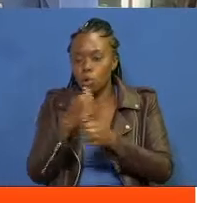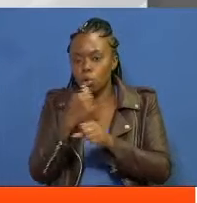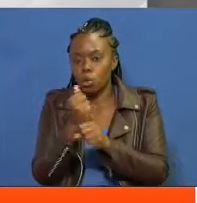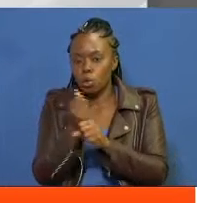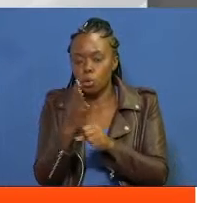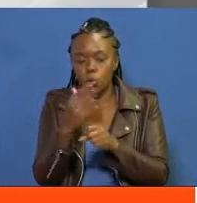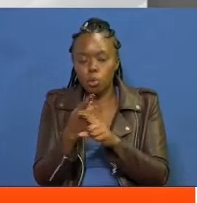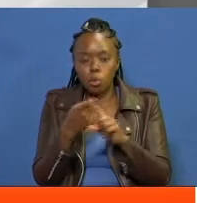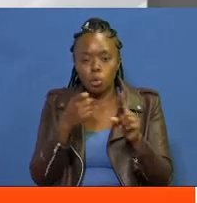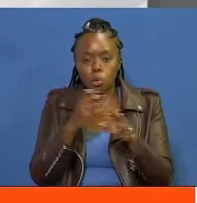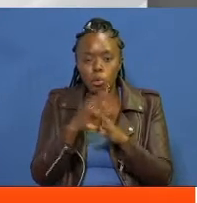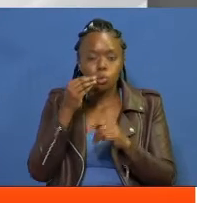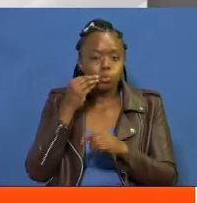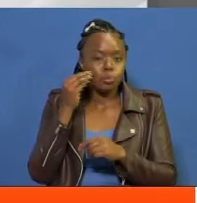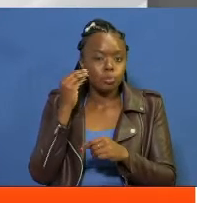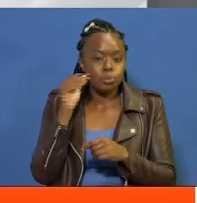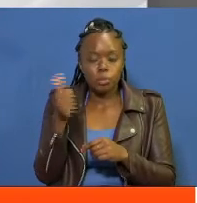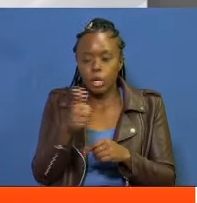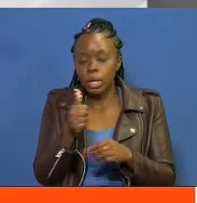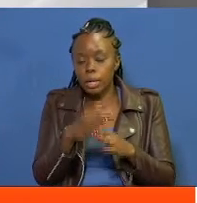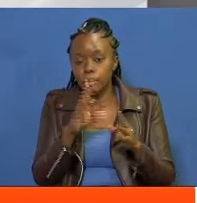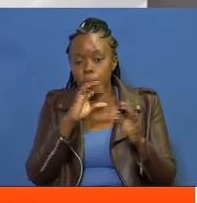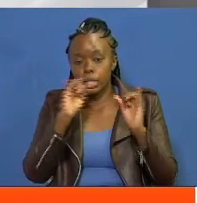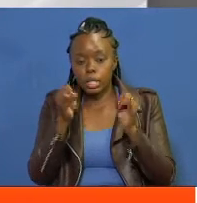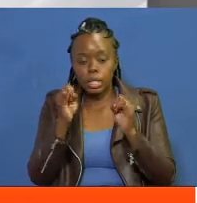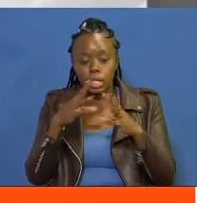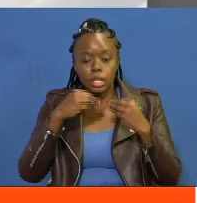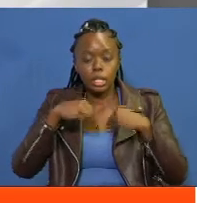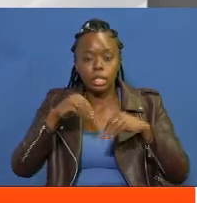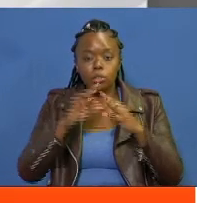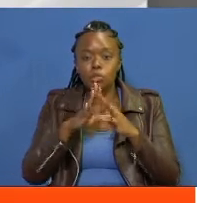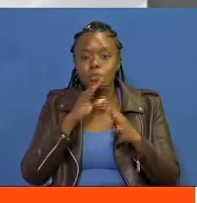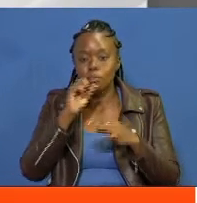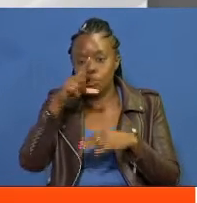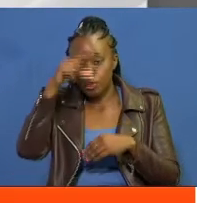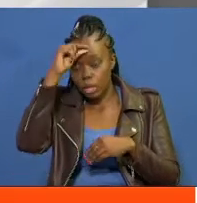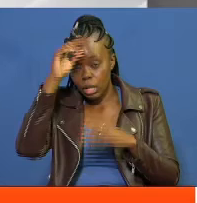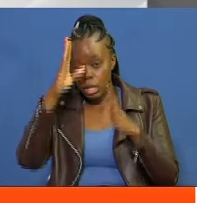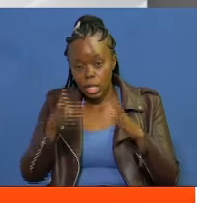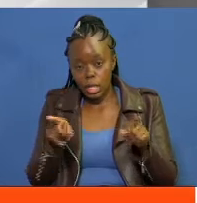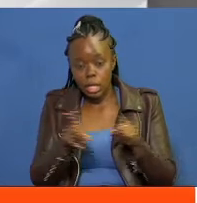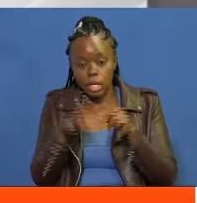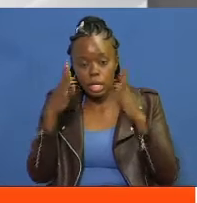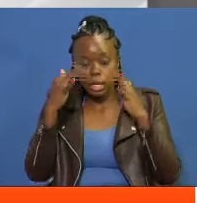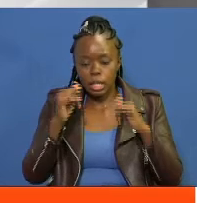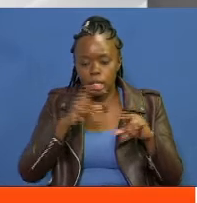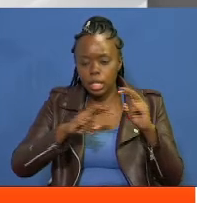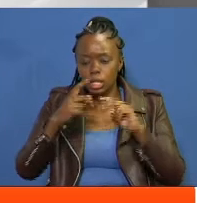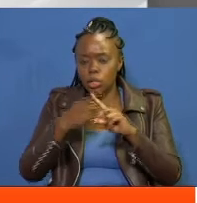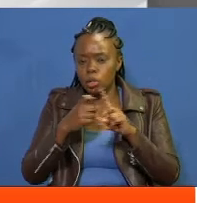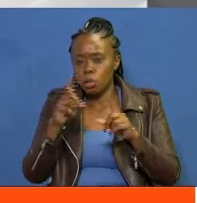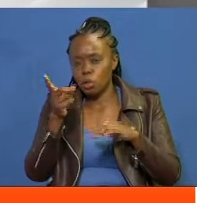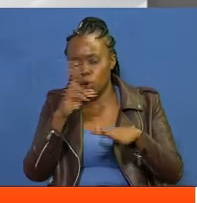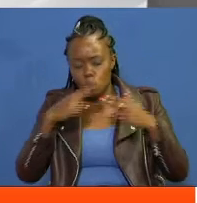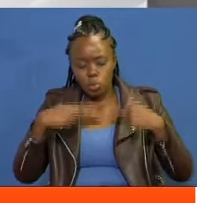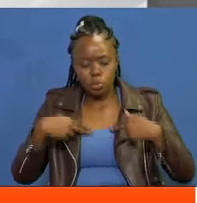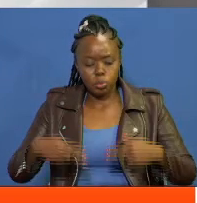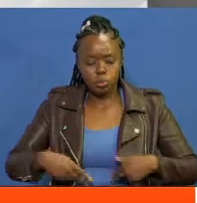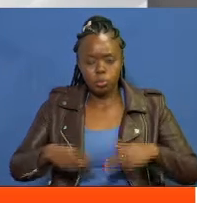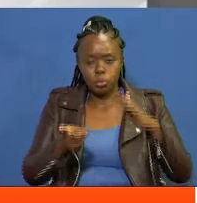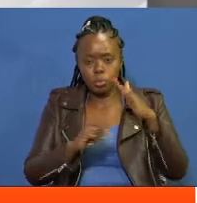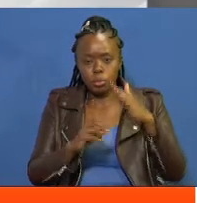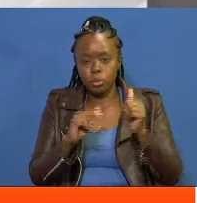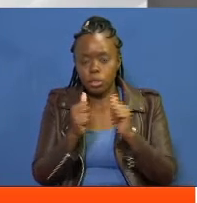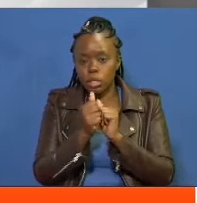to work from home until new directive is given by the government. In the recent statistics from the Health Ministry, the counties